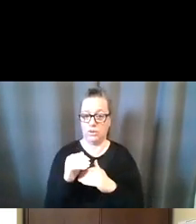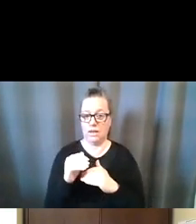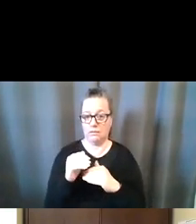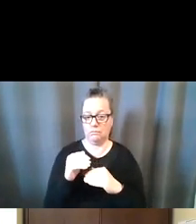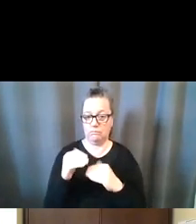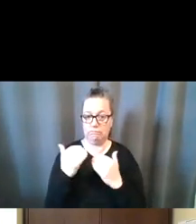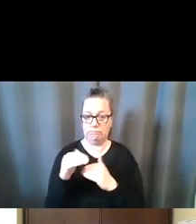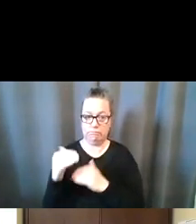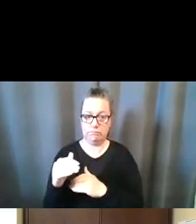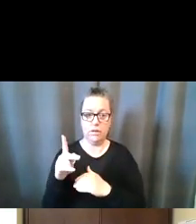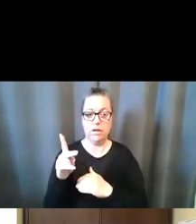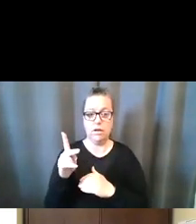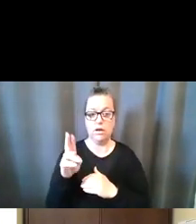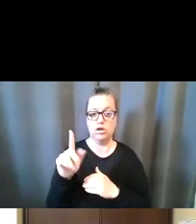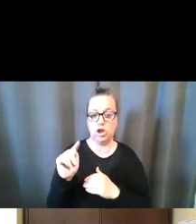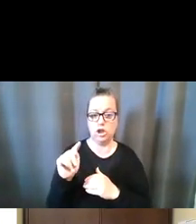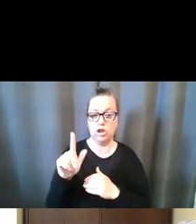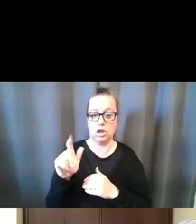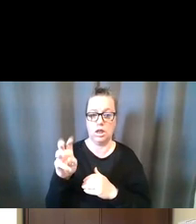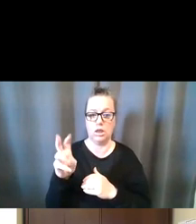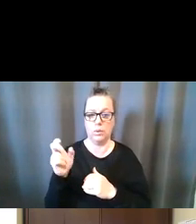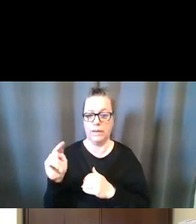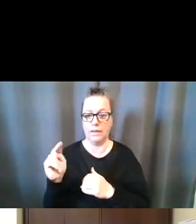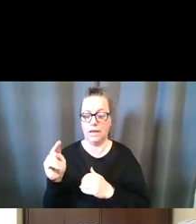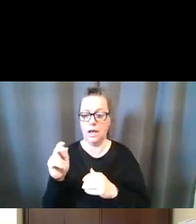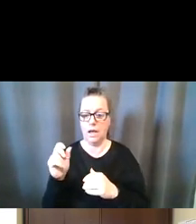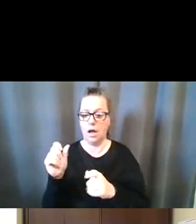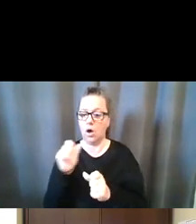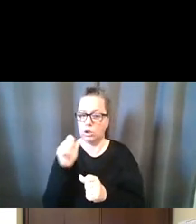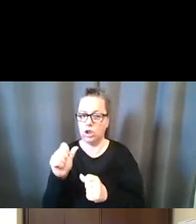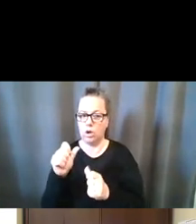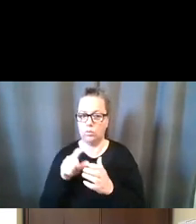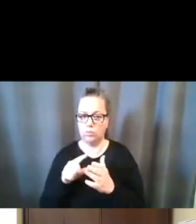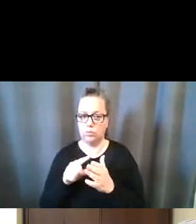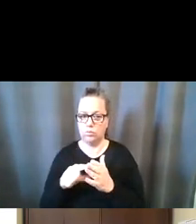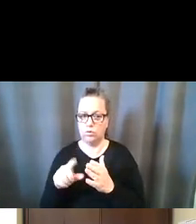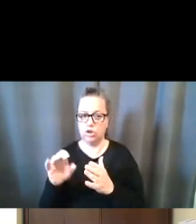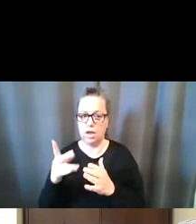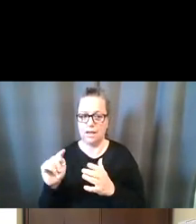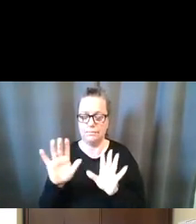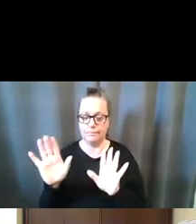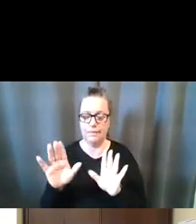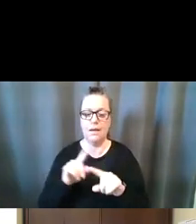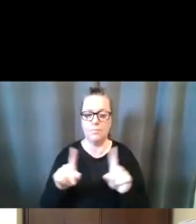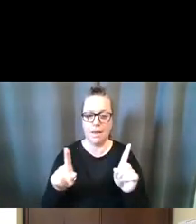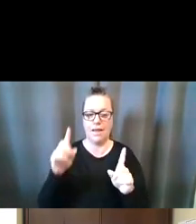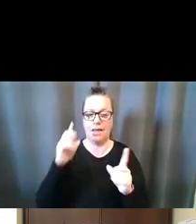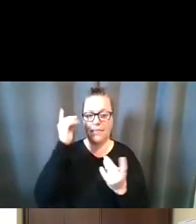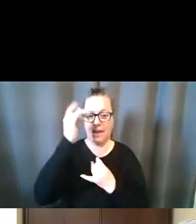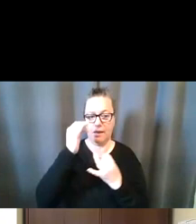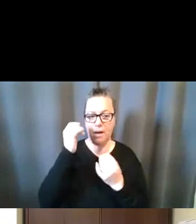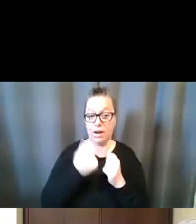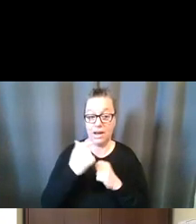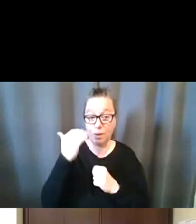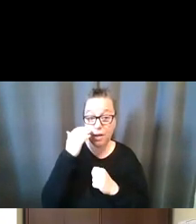with Kurt Lewin. Go ahead and chat into the, well, no, sorry, I don't mean that. We don't need to chat because I know there's a lot of you on here. But think about it. Y'all, anybody know